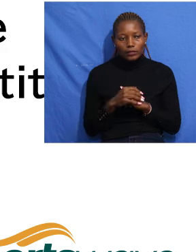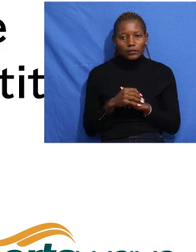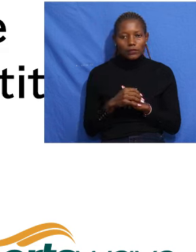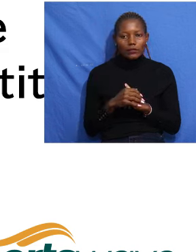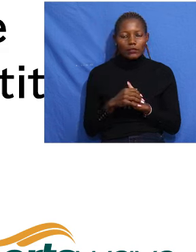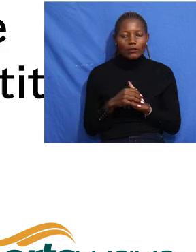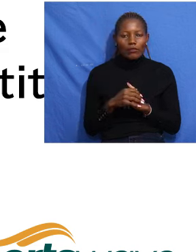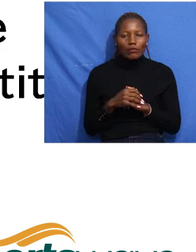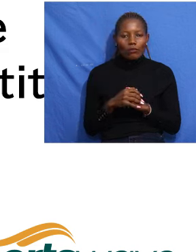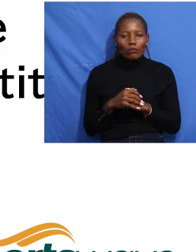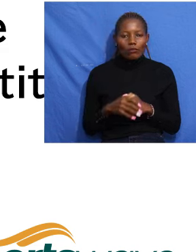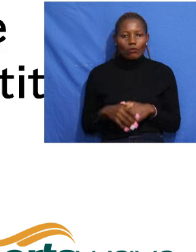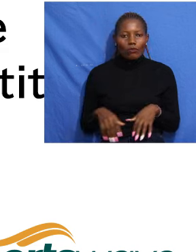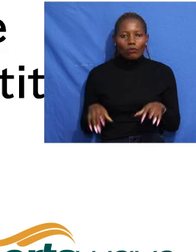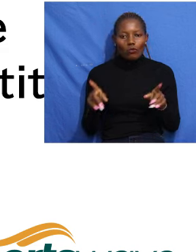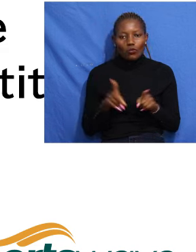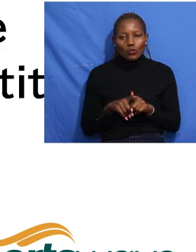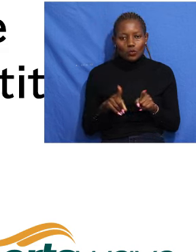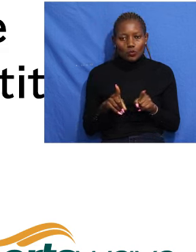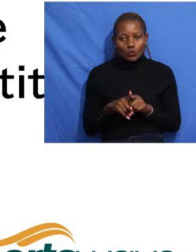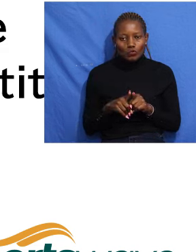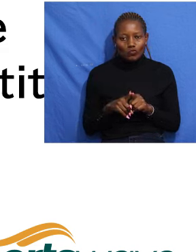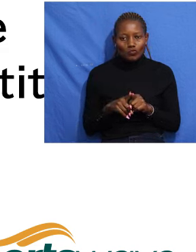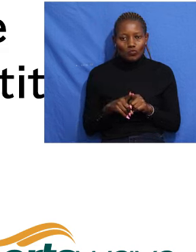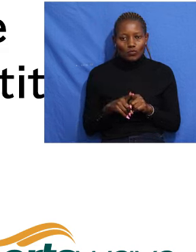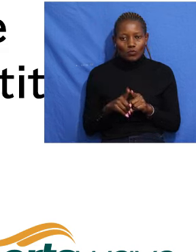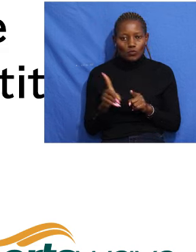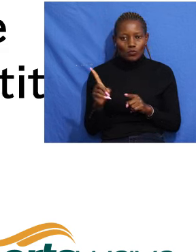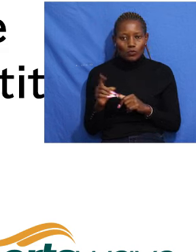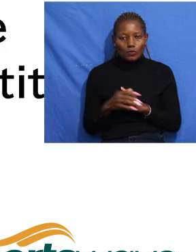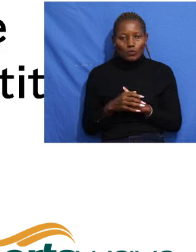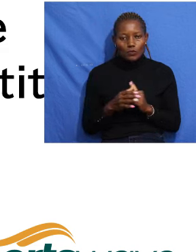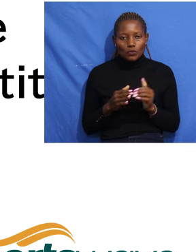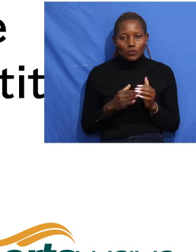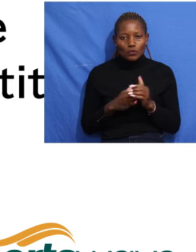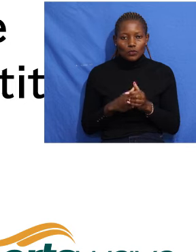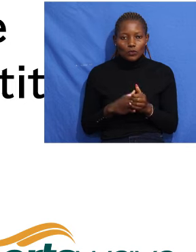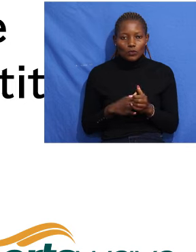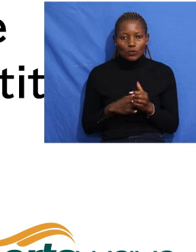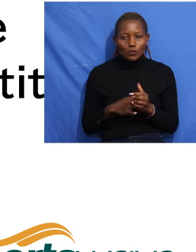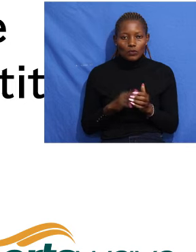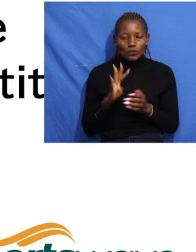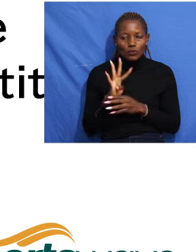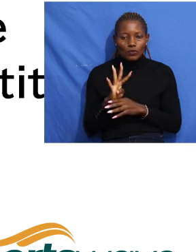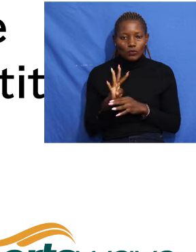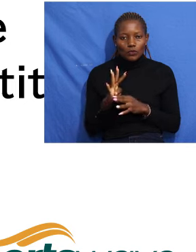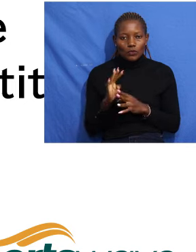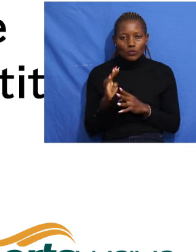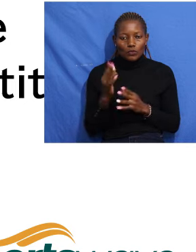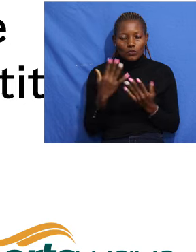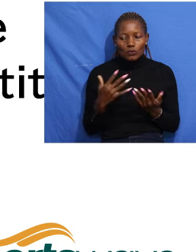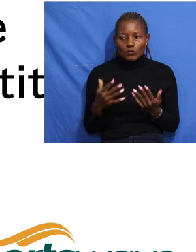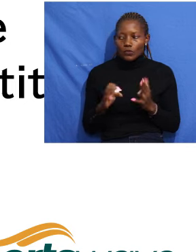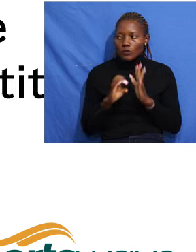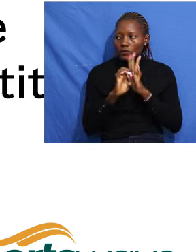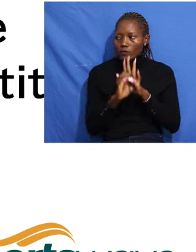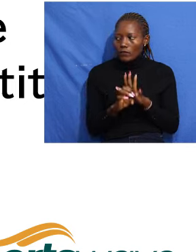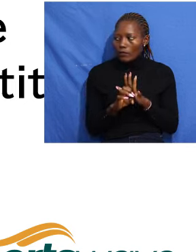process, and stretching caused more damage on muscle ailments such as titin.